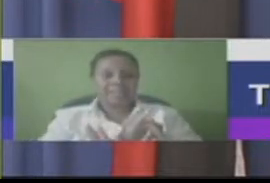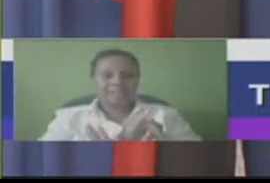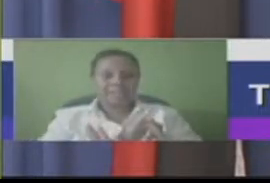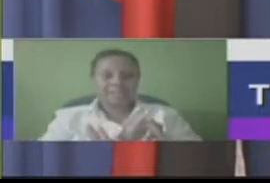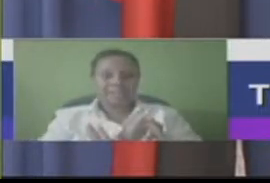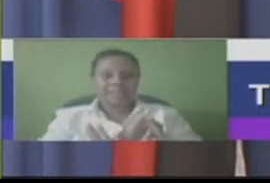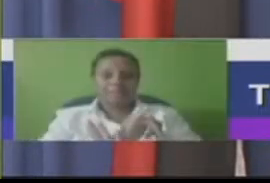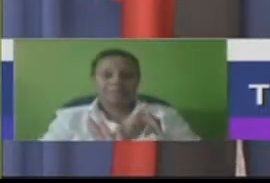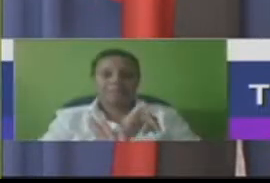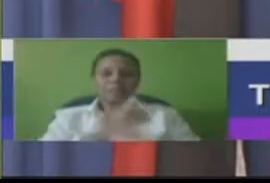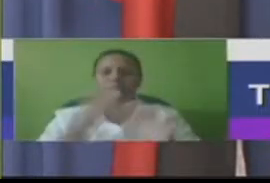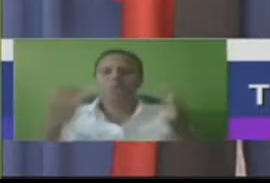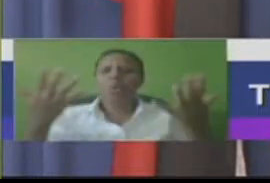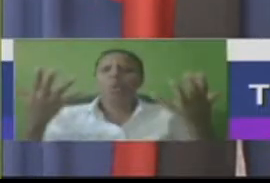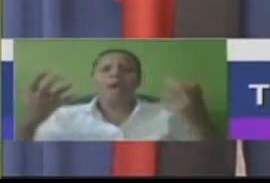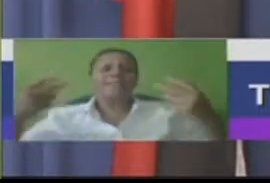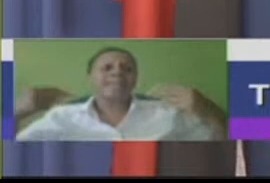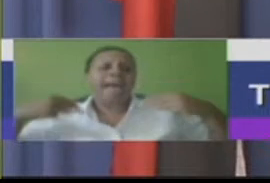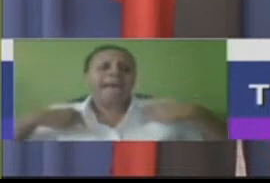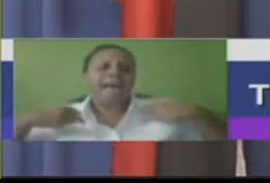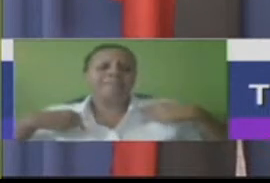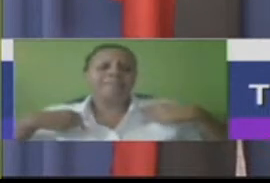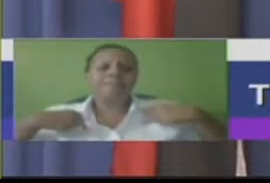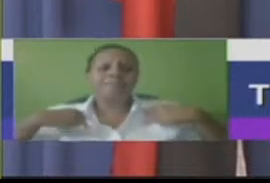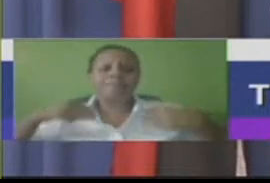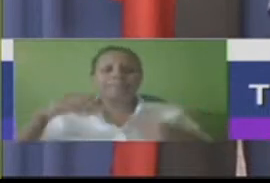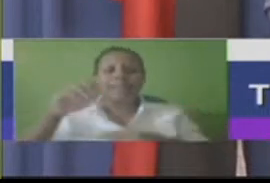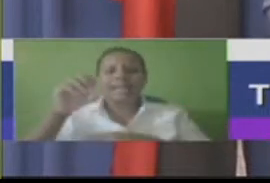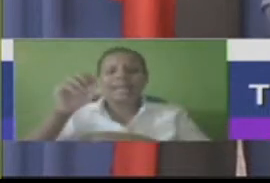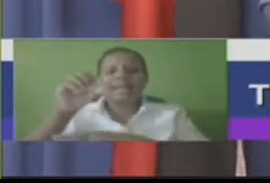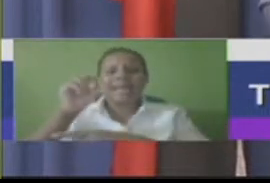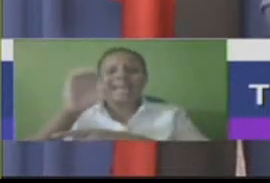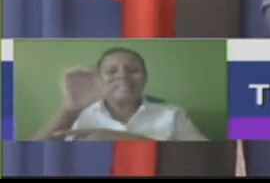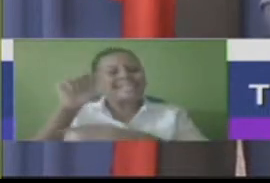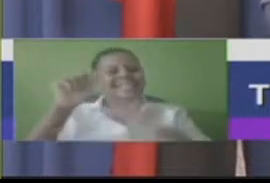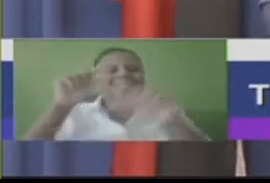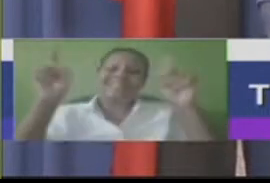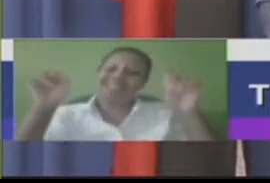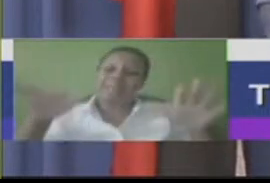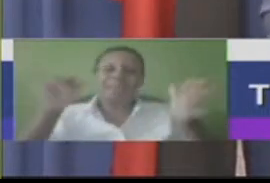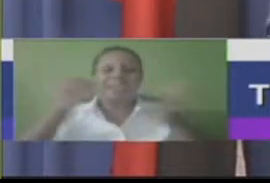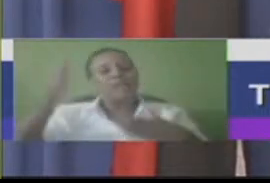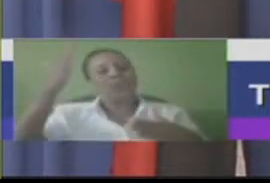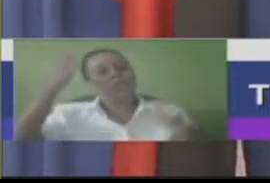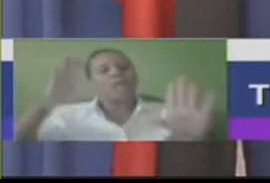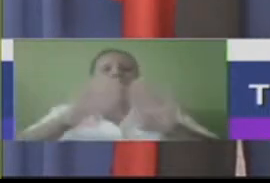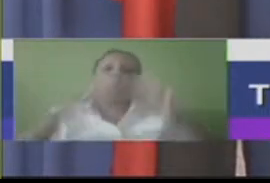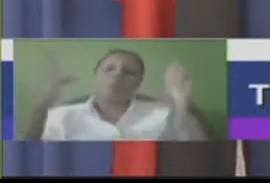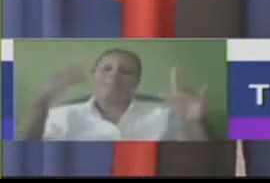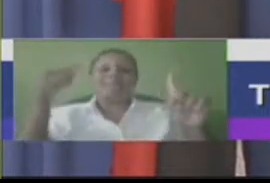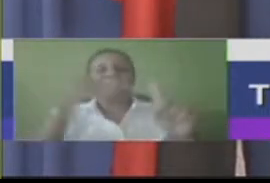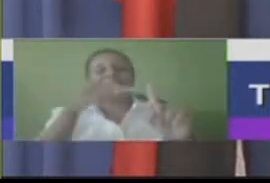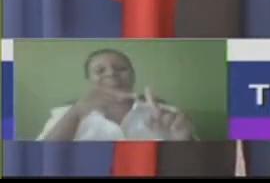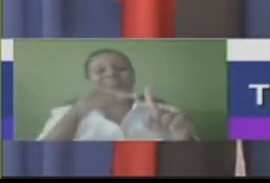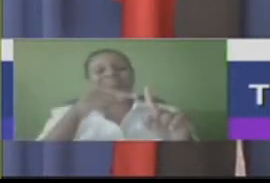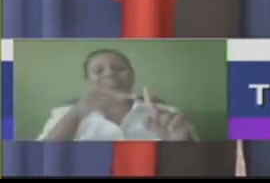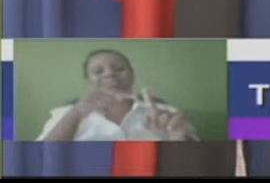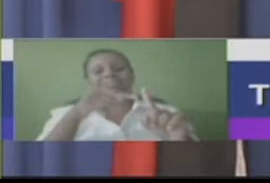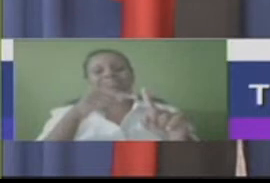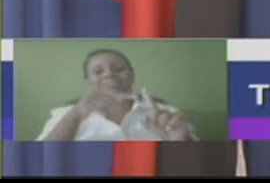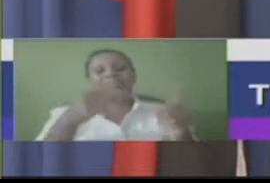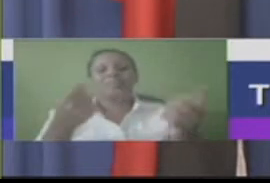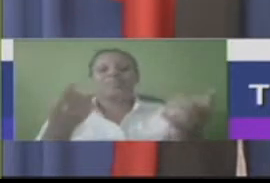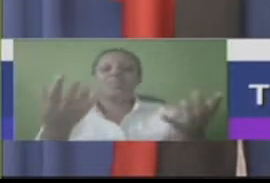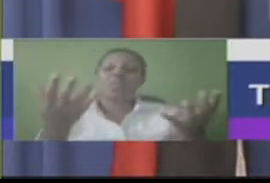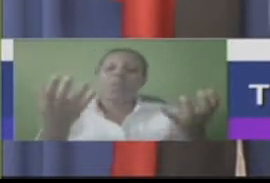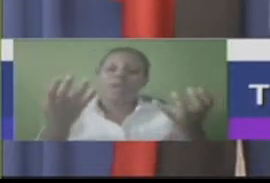front of us. The government, notwithstanding other points of views, the government had agreed, the Minister of Health, Minister